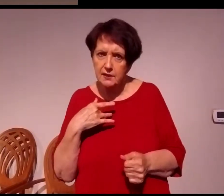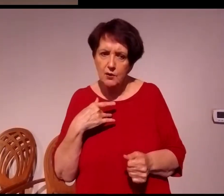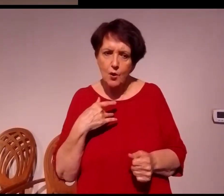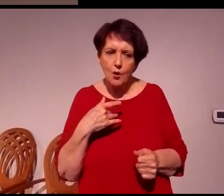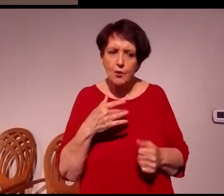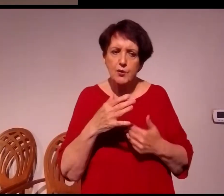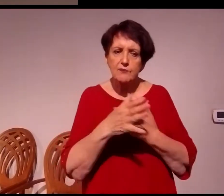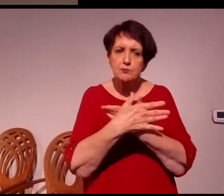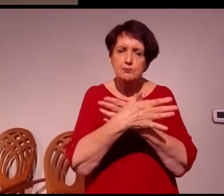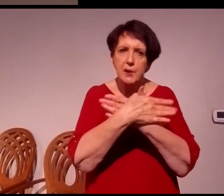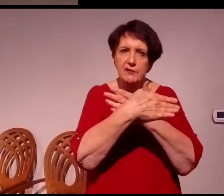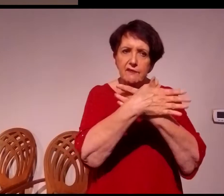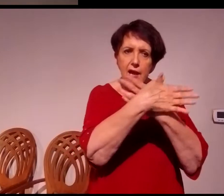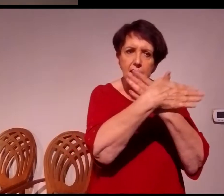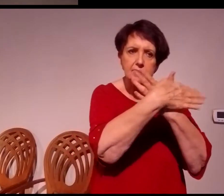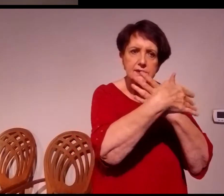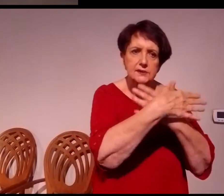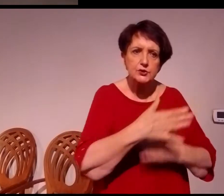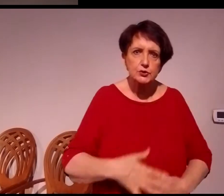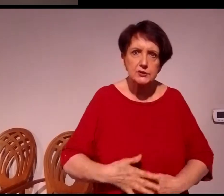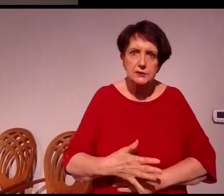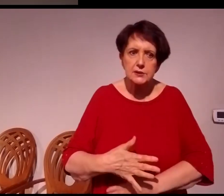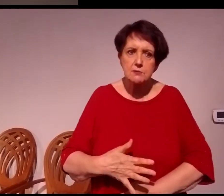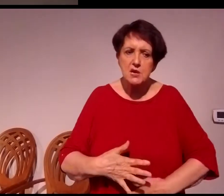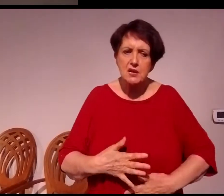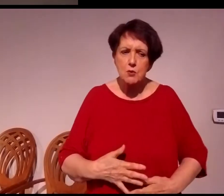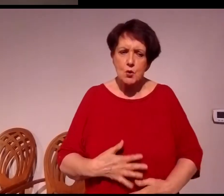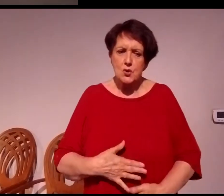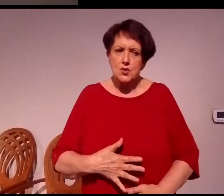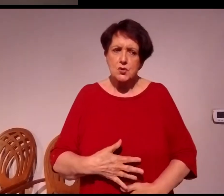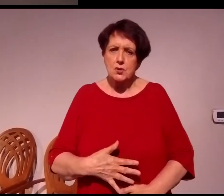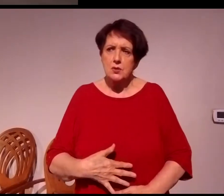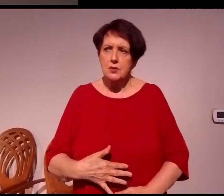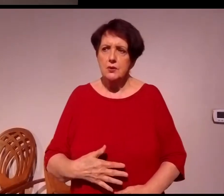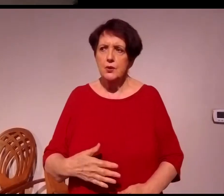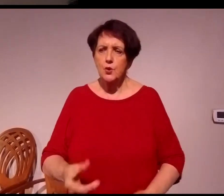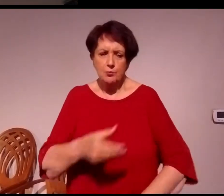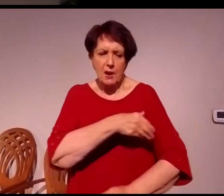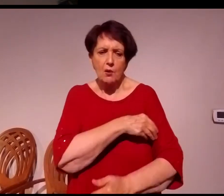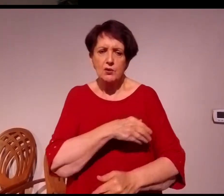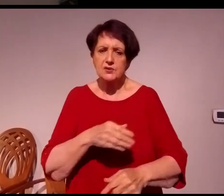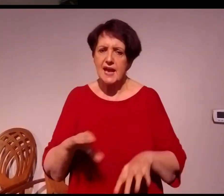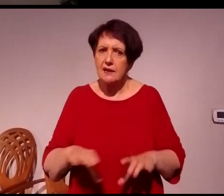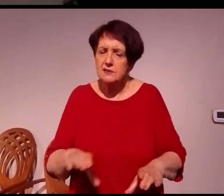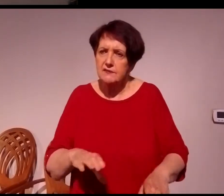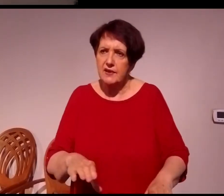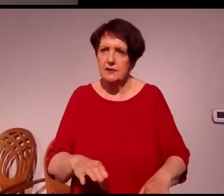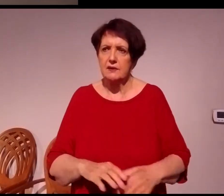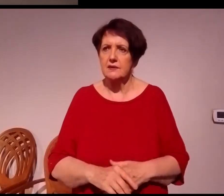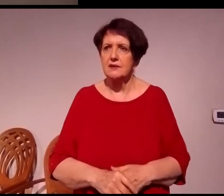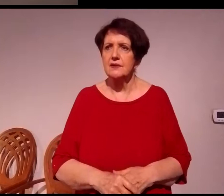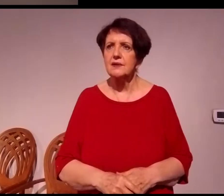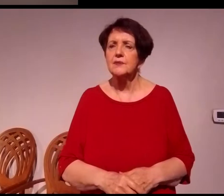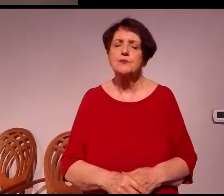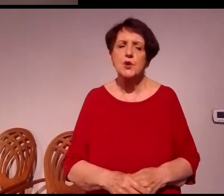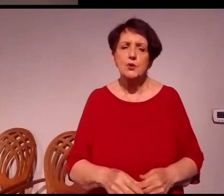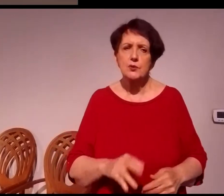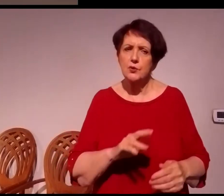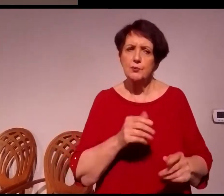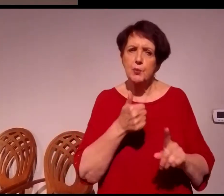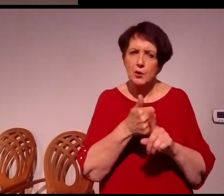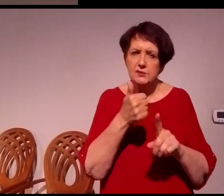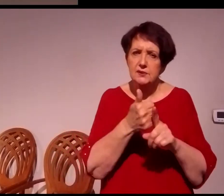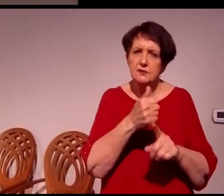that are moving in your stomach, that's because your power is being activated. Your personal power to